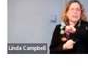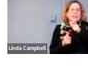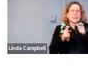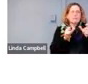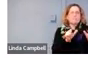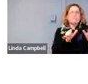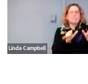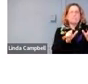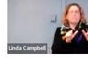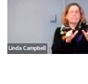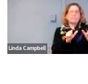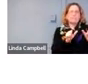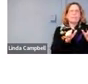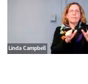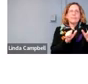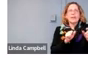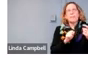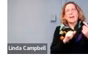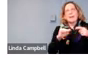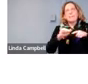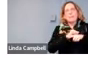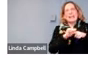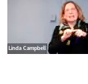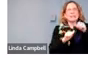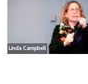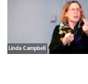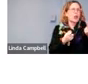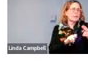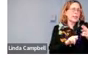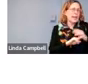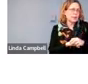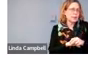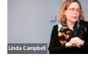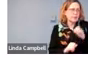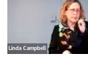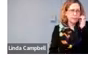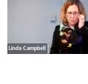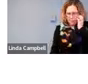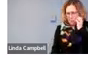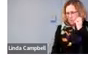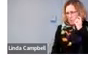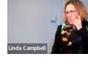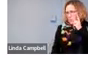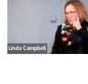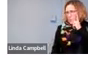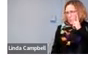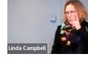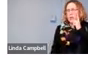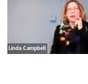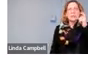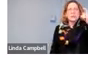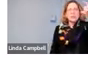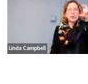Ideally, we'd have biosecurity to prevent anything coming in, but in practice, that doesn't always happen.